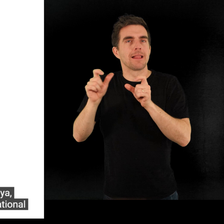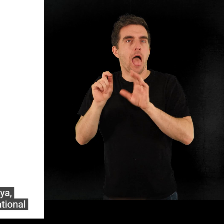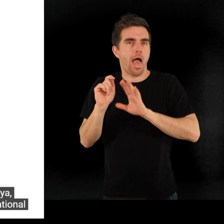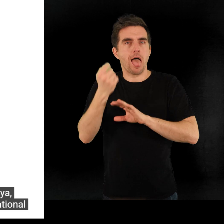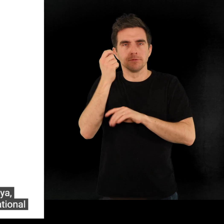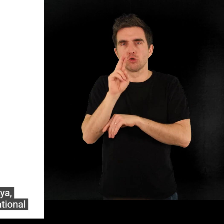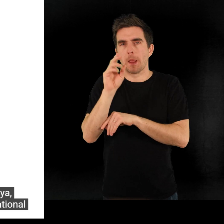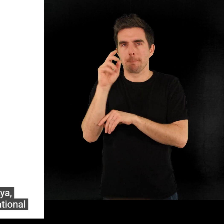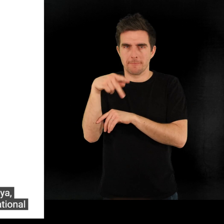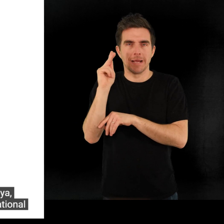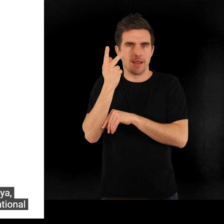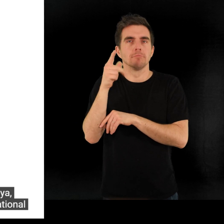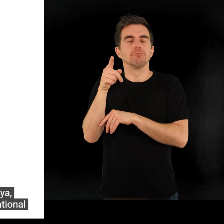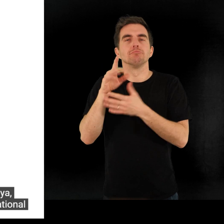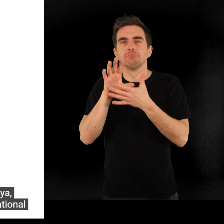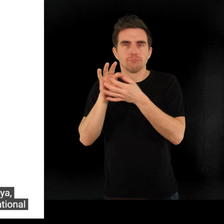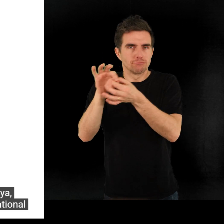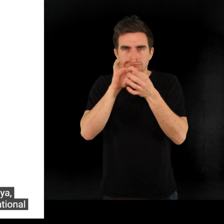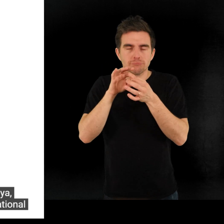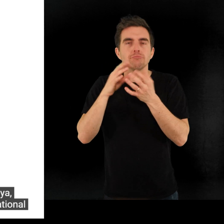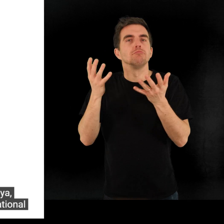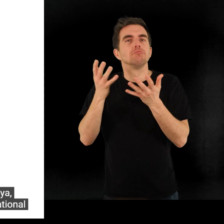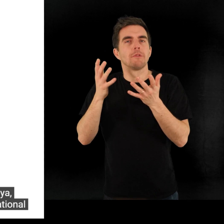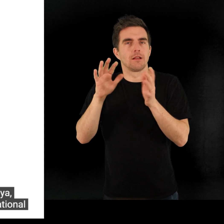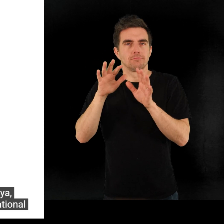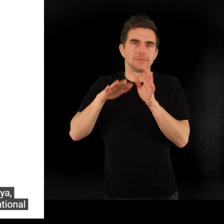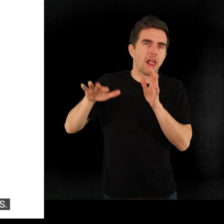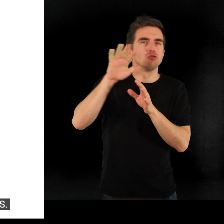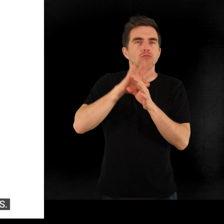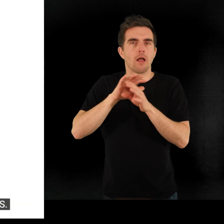is the UDPK, in collaboration with IFES.